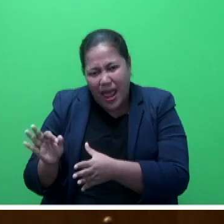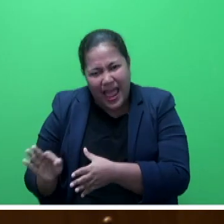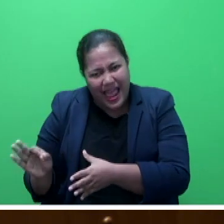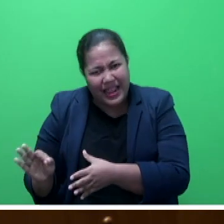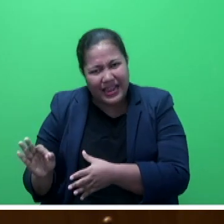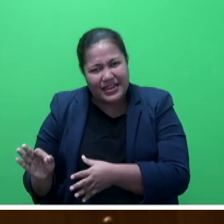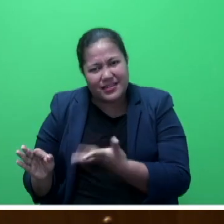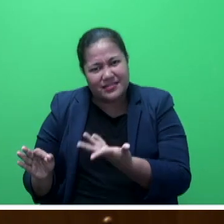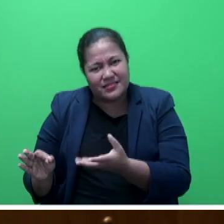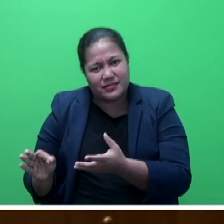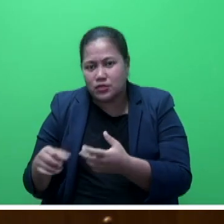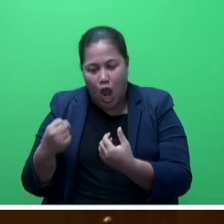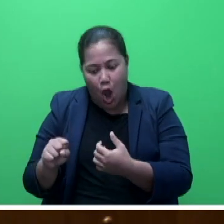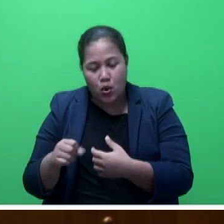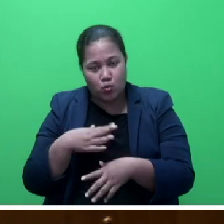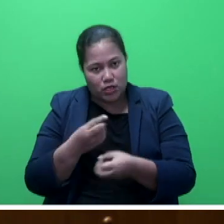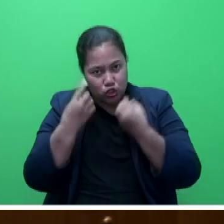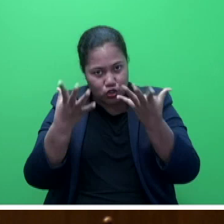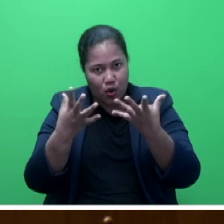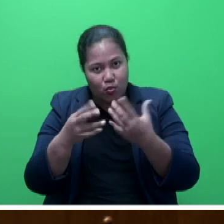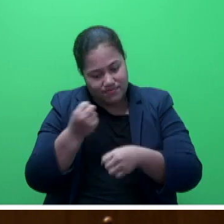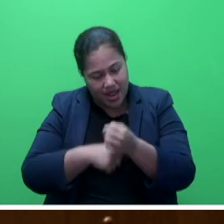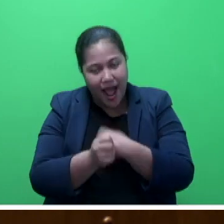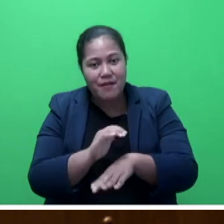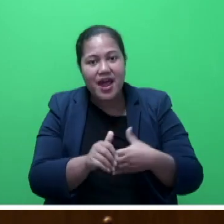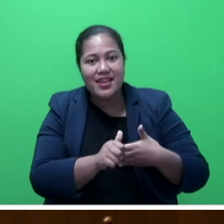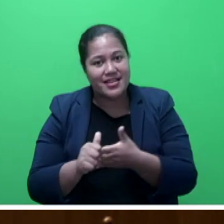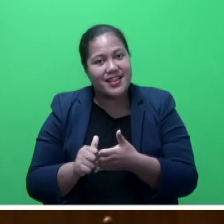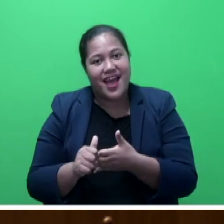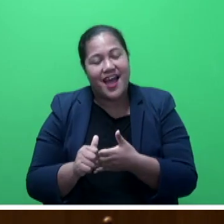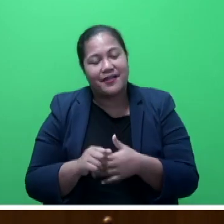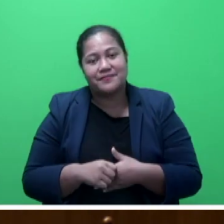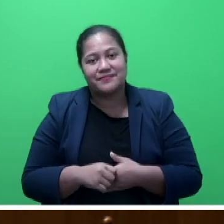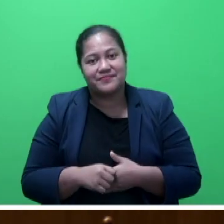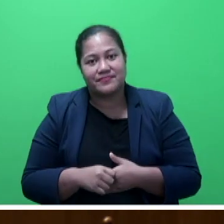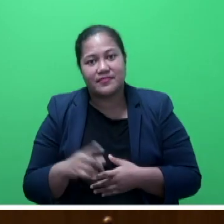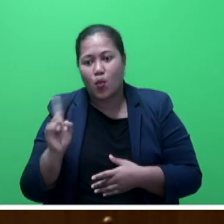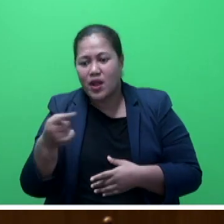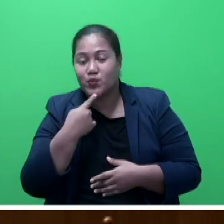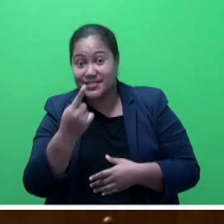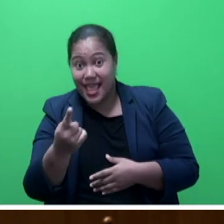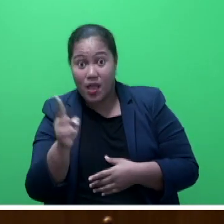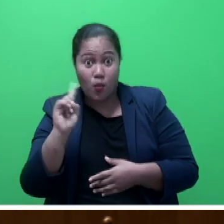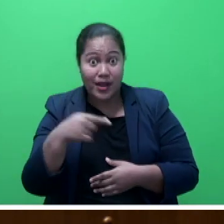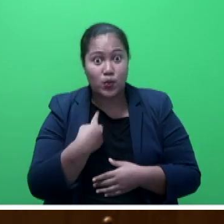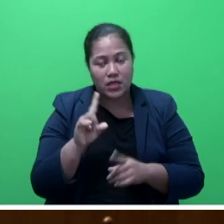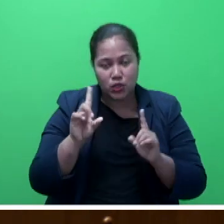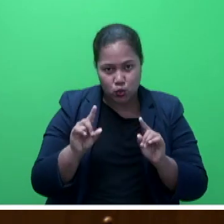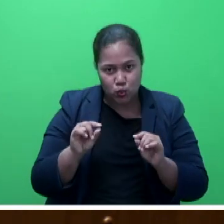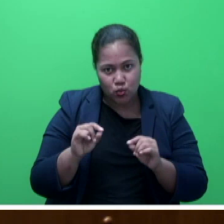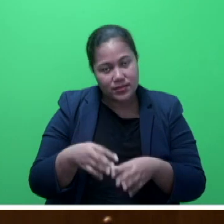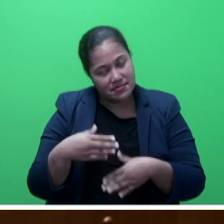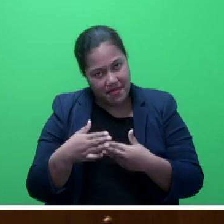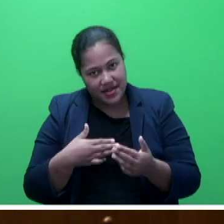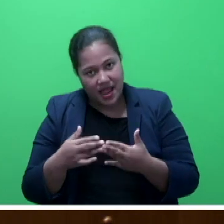We are a leader. We count for something. What we say and what we do matters.